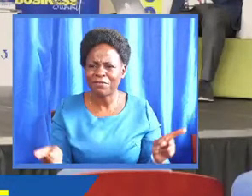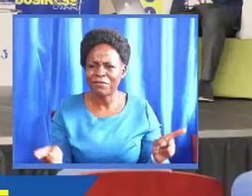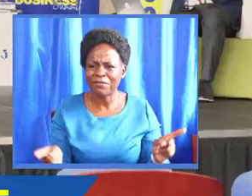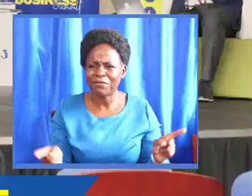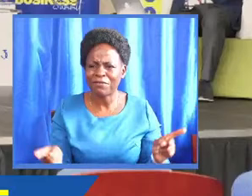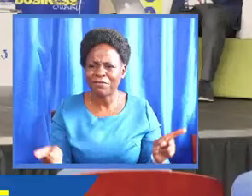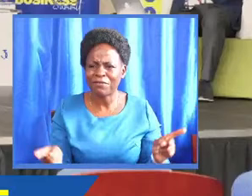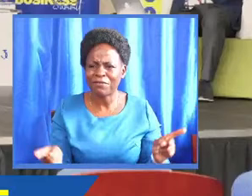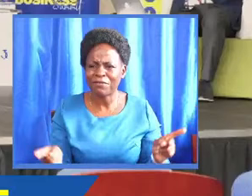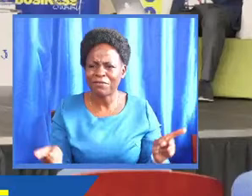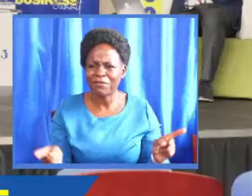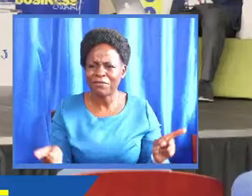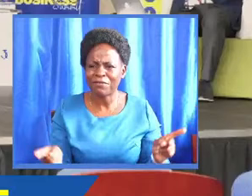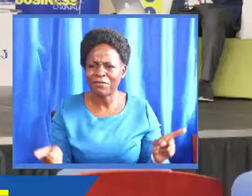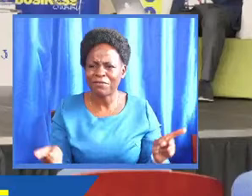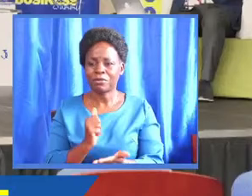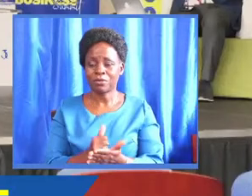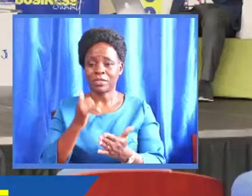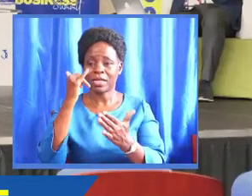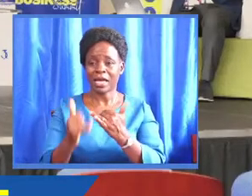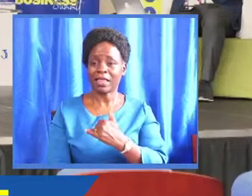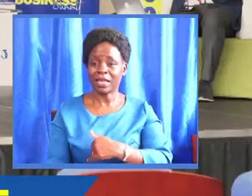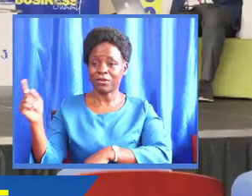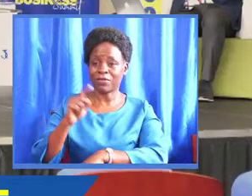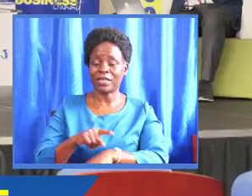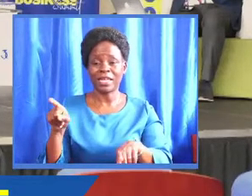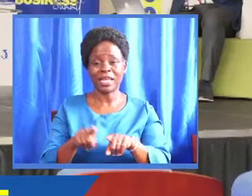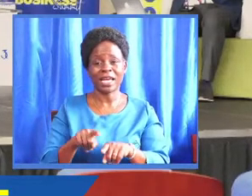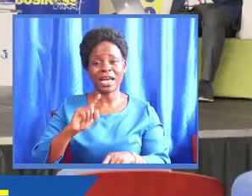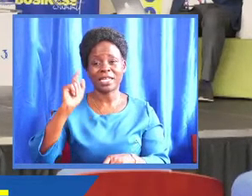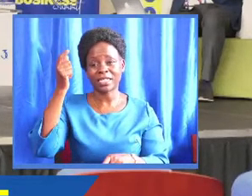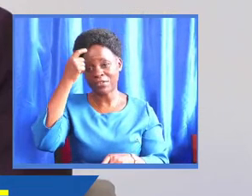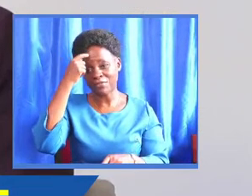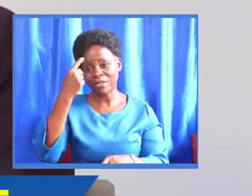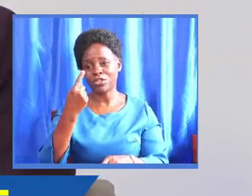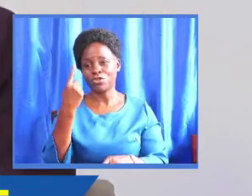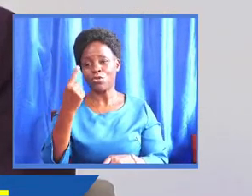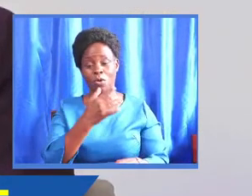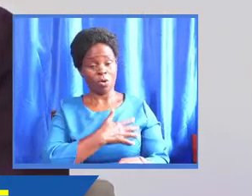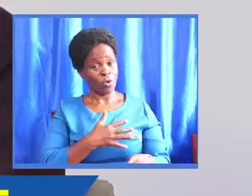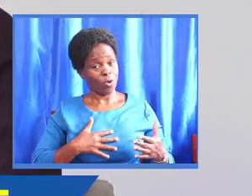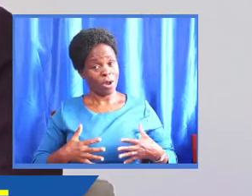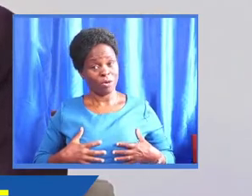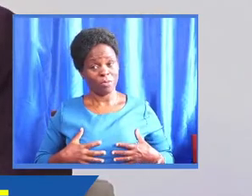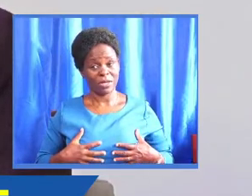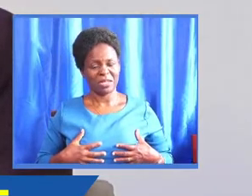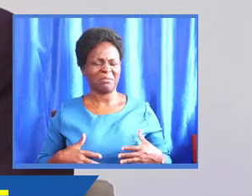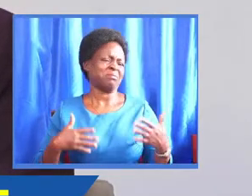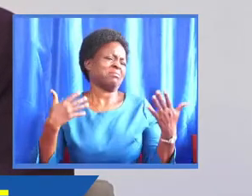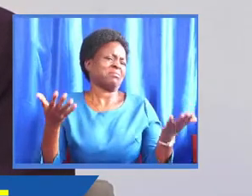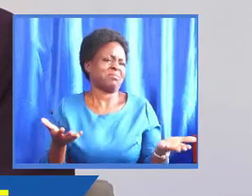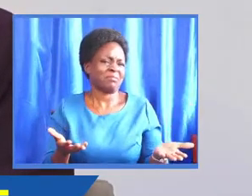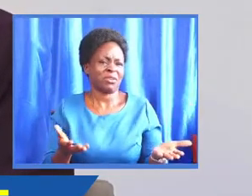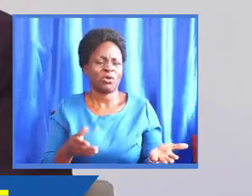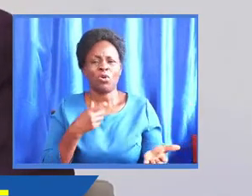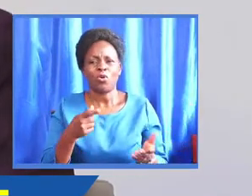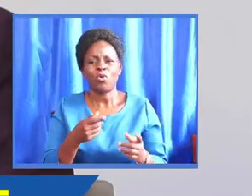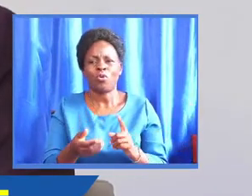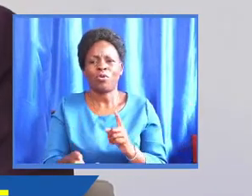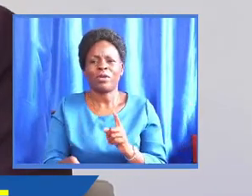Very good question. Because at the end of the day, as government, we're one body. Doesn't matter who regulates what.